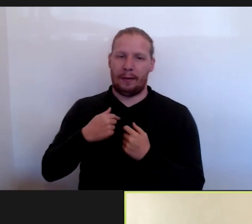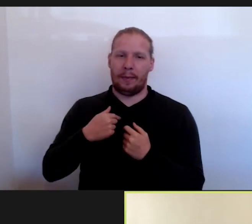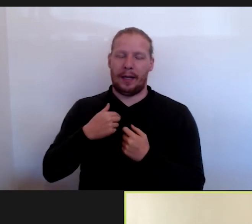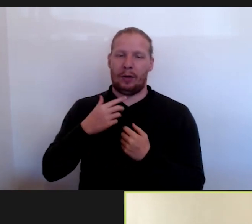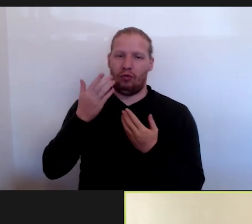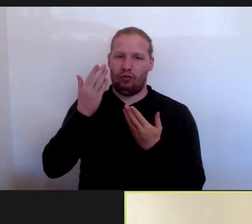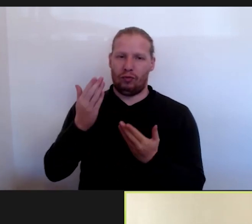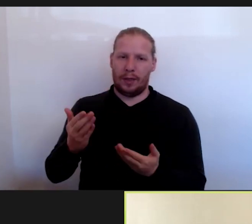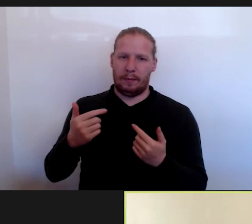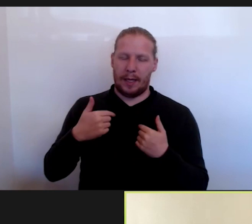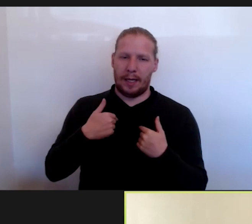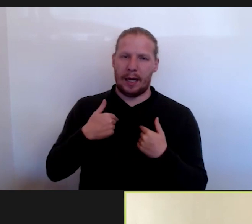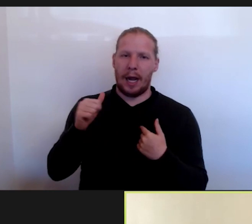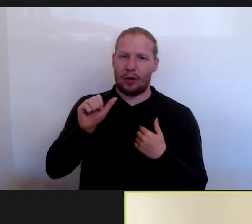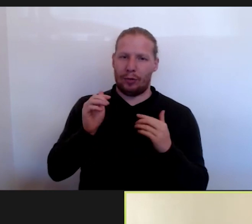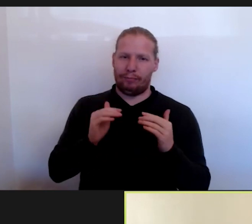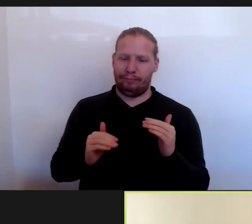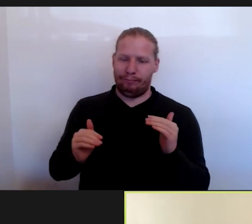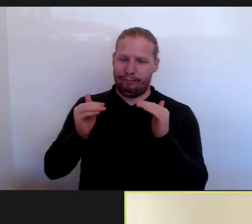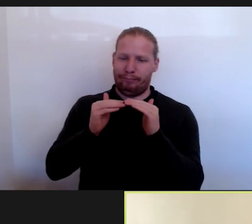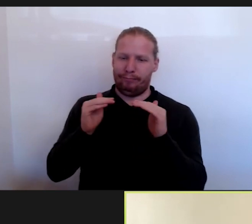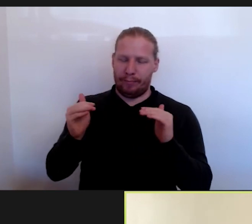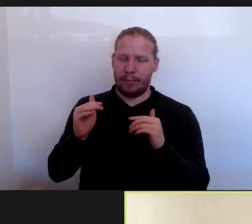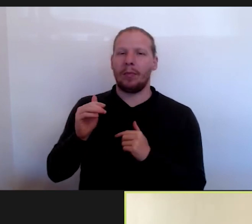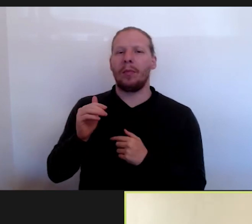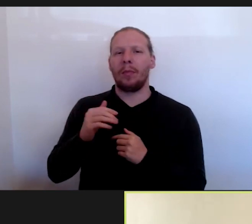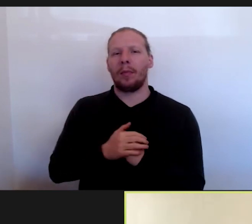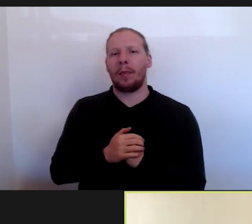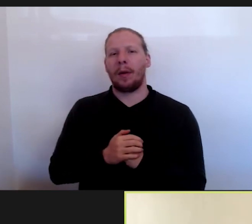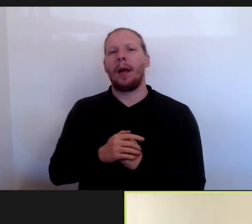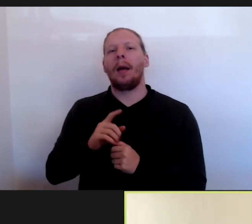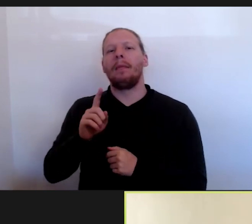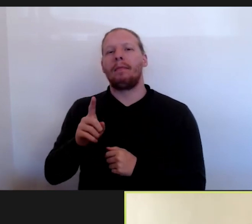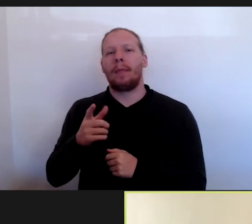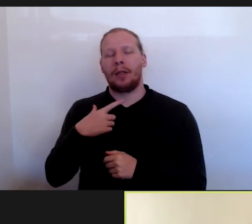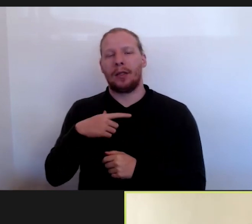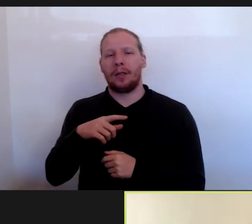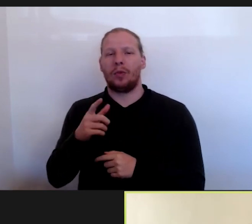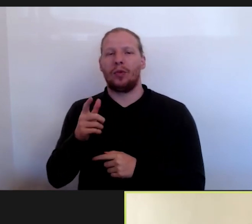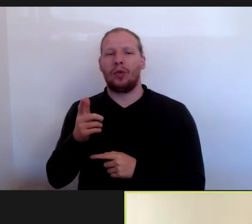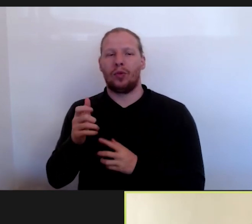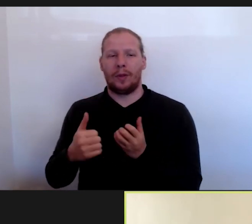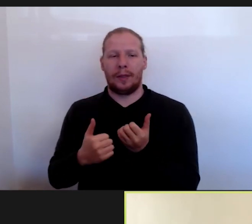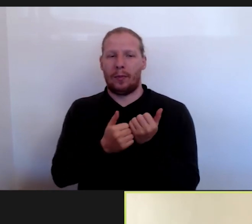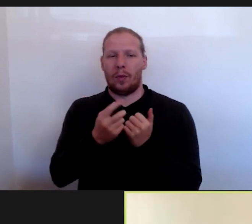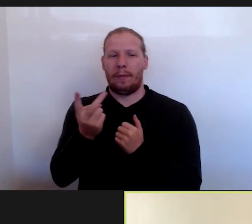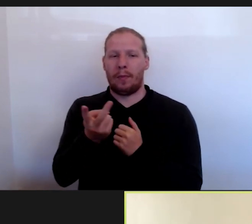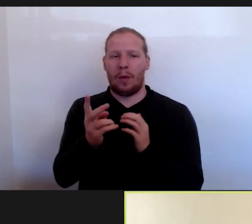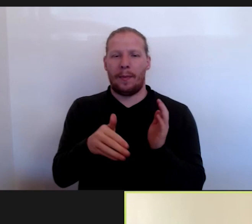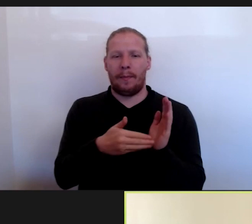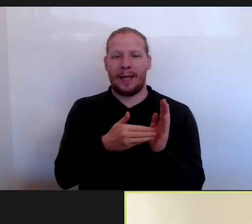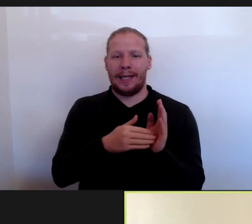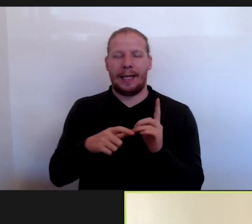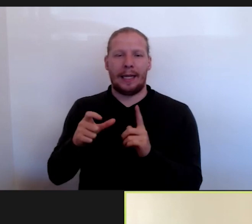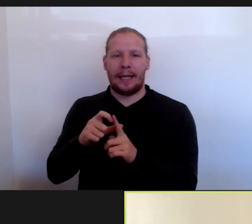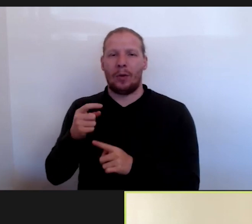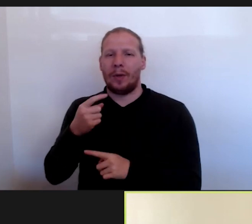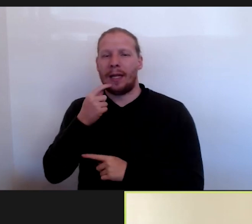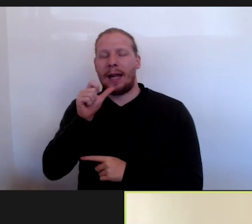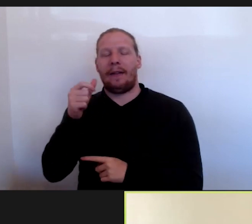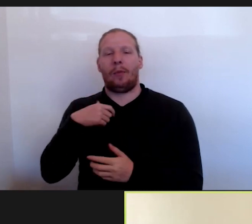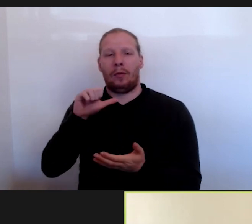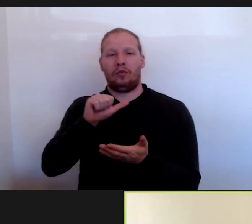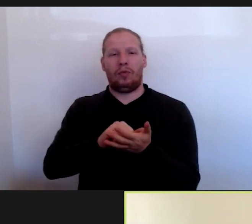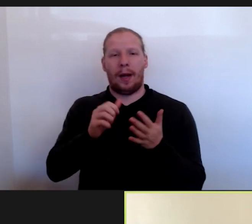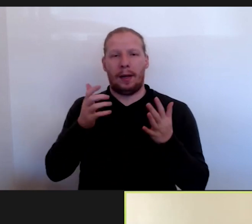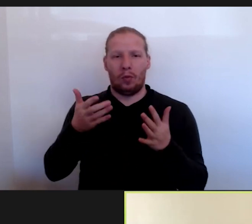to also think from that kind of scenario. But I just want to echo what Martin and Daniel have said. If we do it the right way, if we're going to